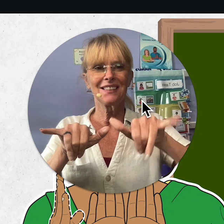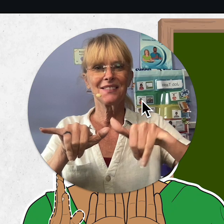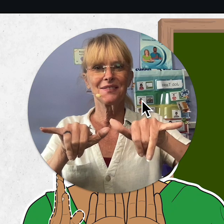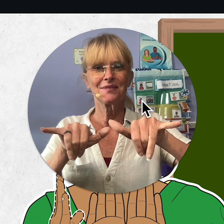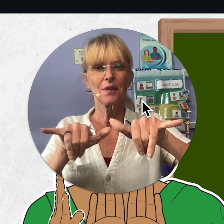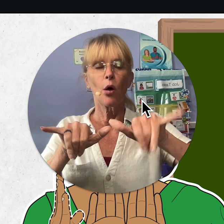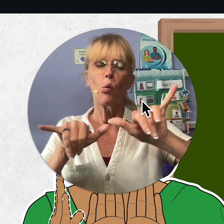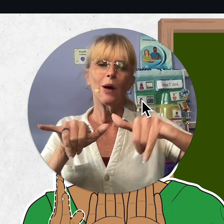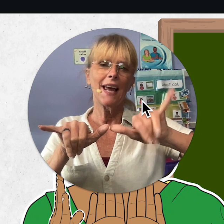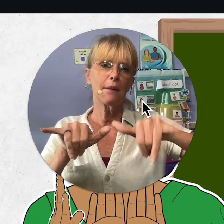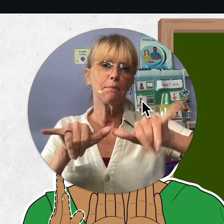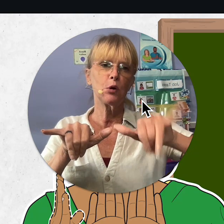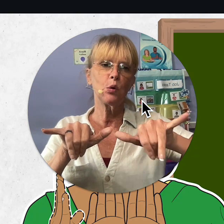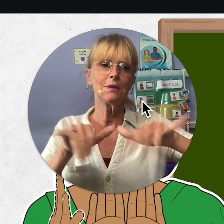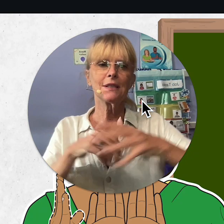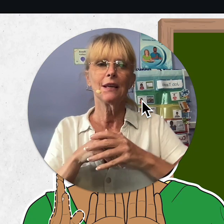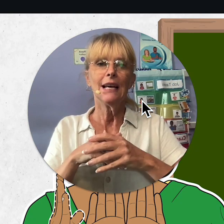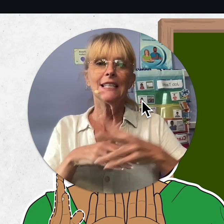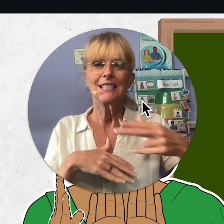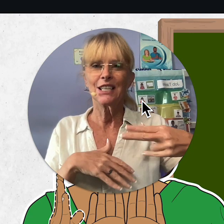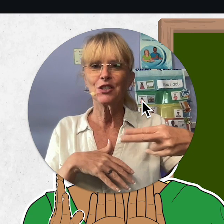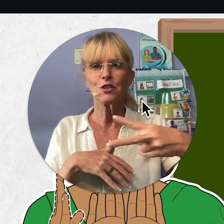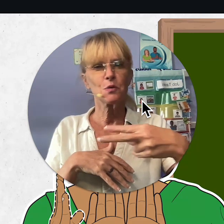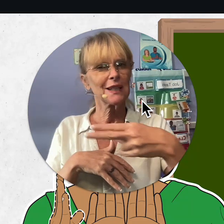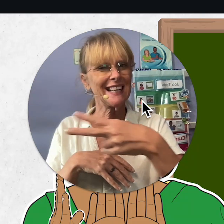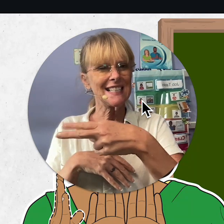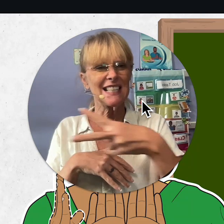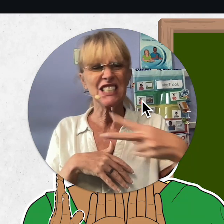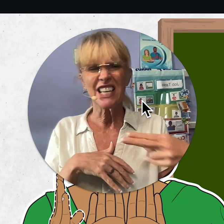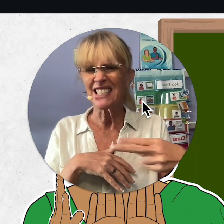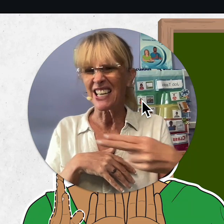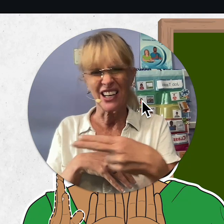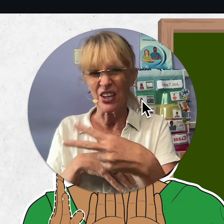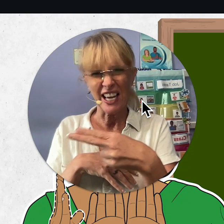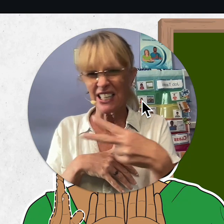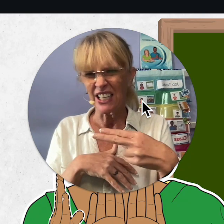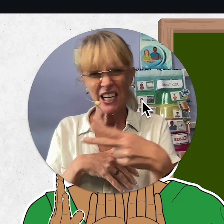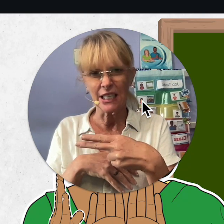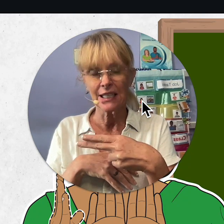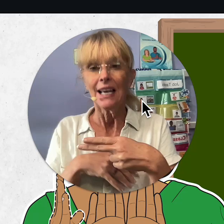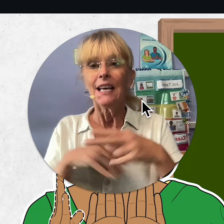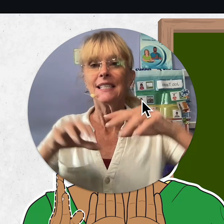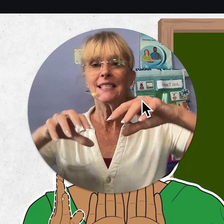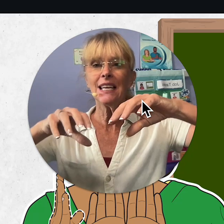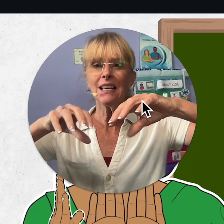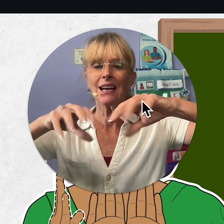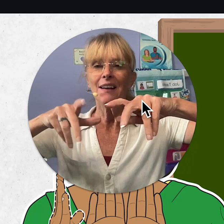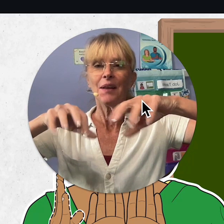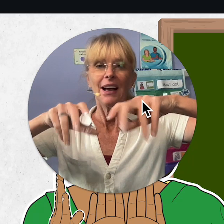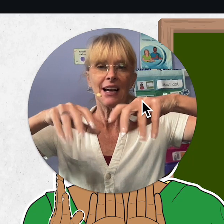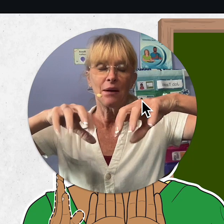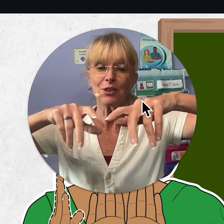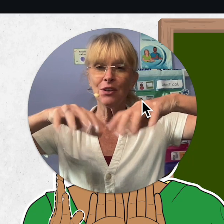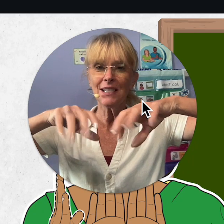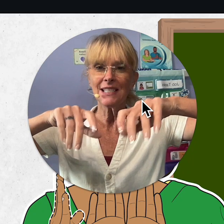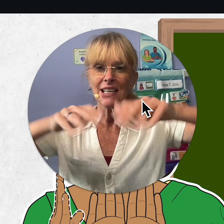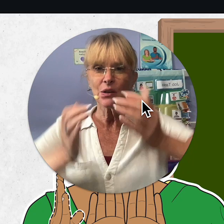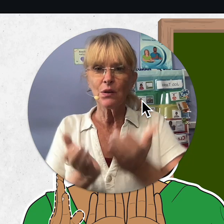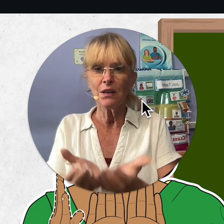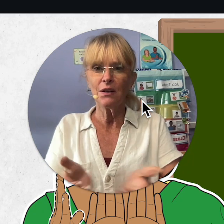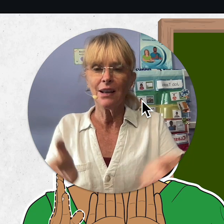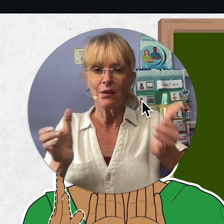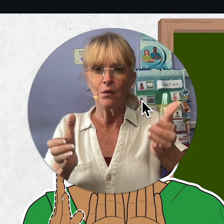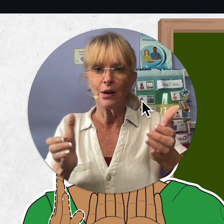measuring. One hand moves. Scissors, really easy. Just go ahead and cut. Sink, turn the